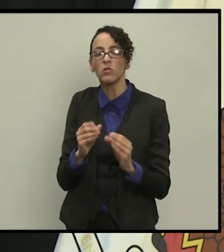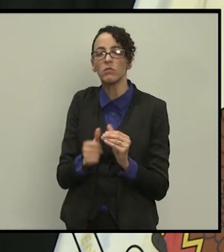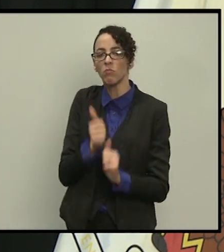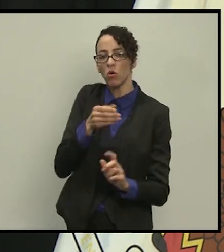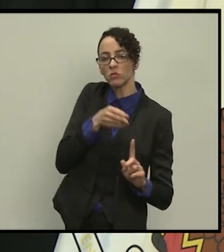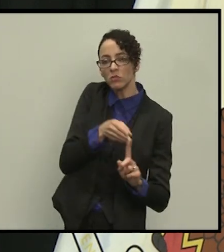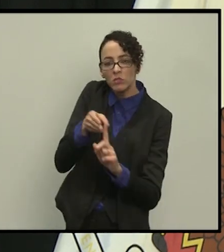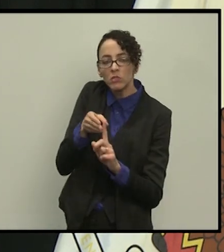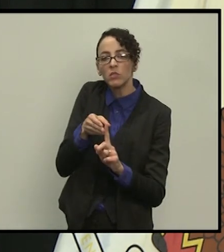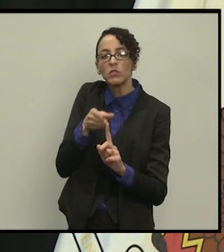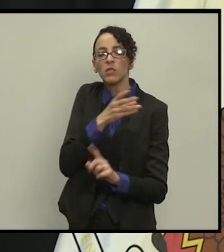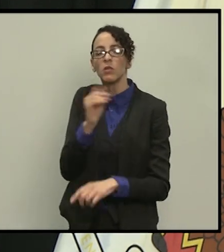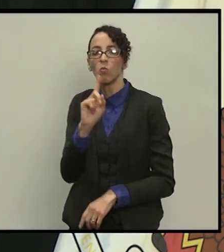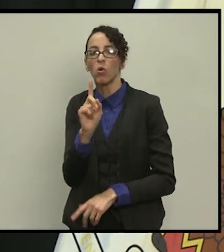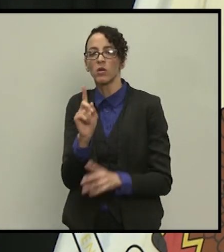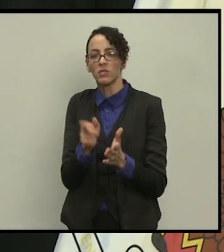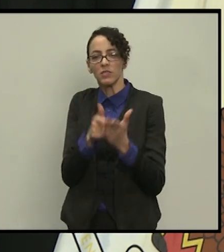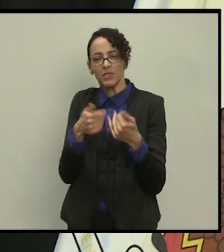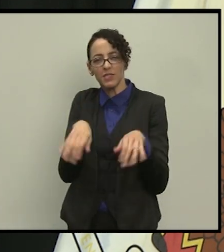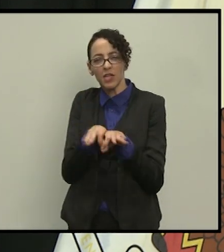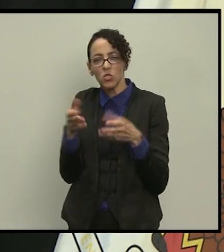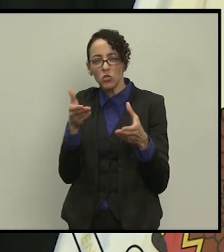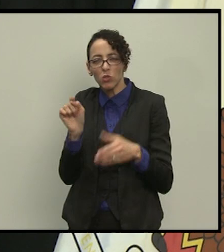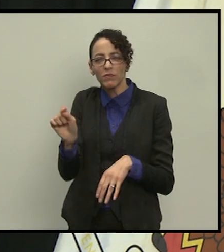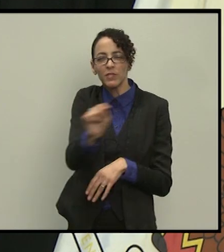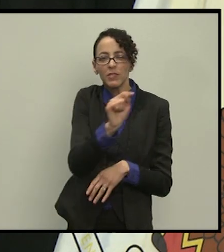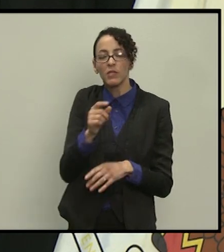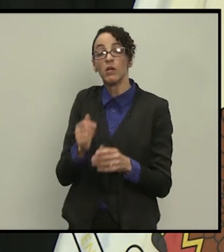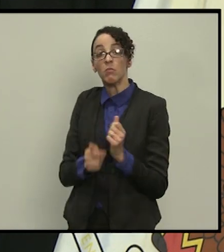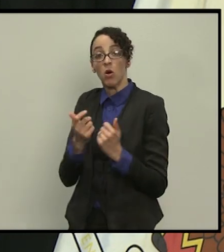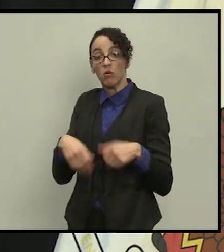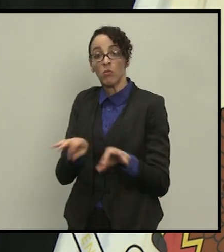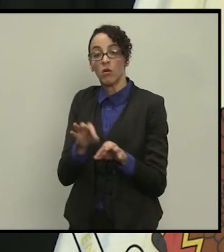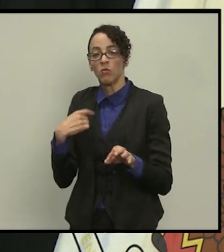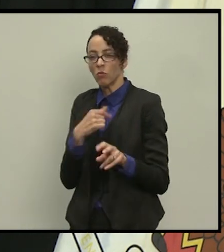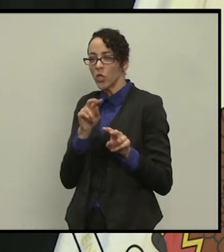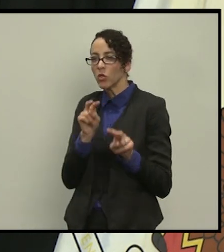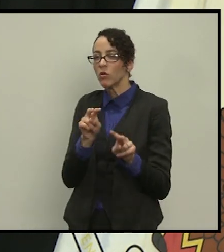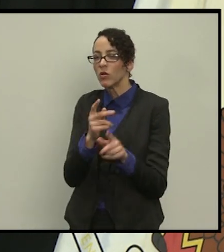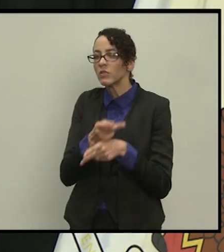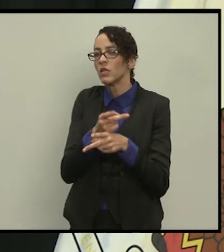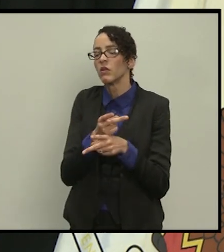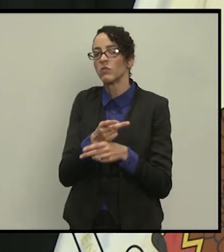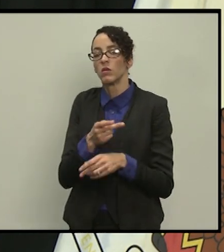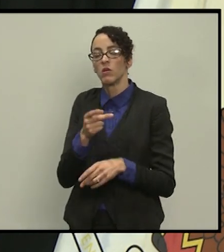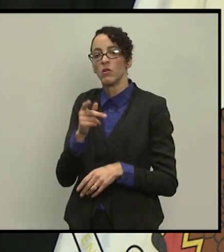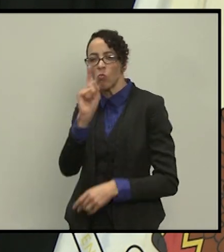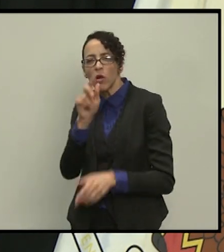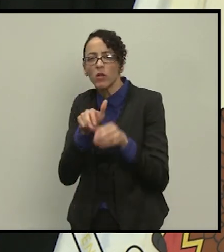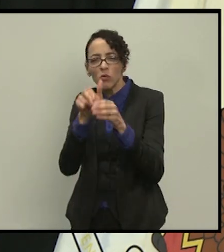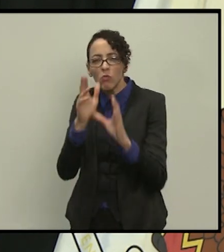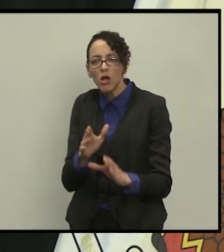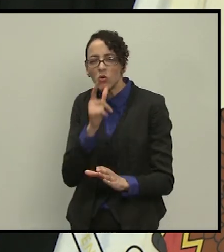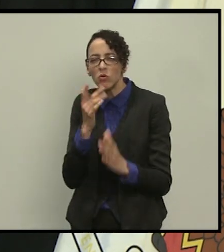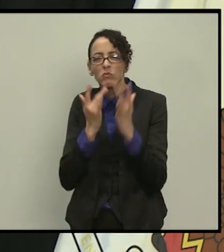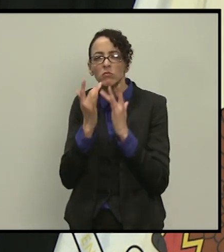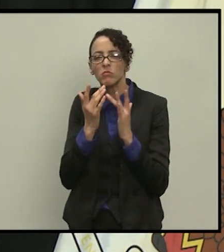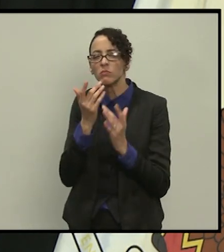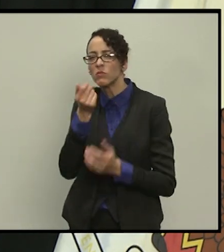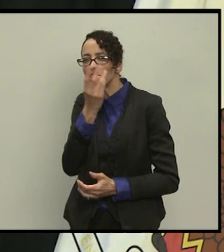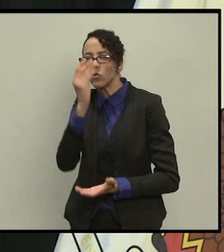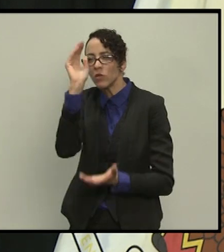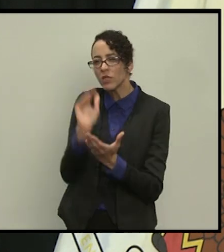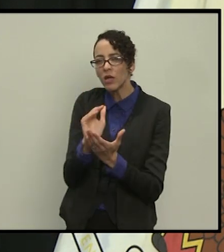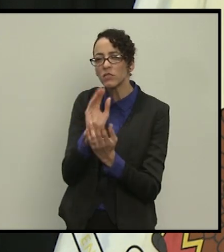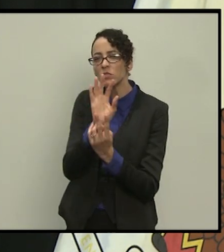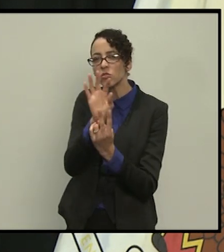are. Most importantly, we've looked very carefully at where are our riders who have the fewest choices in neighborhoods